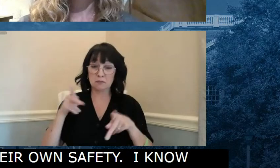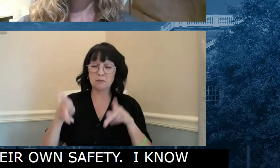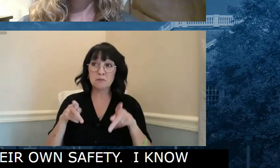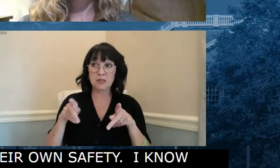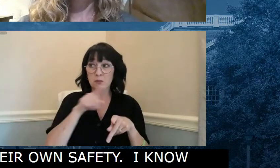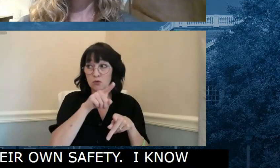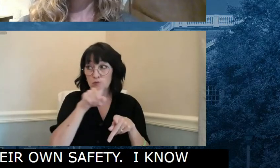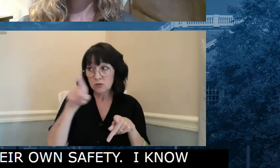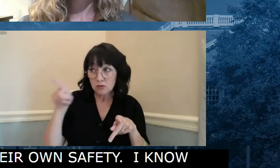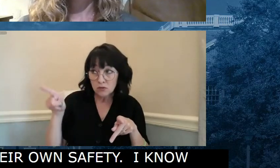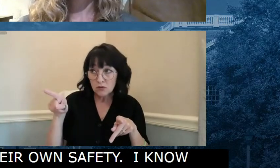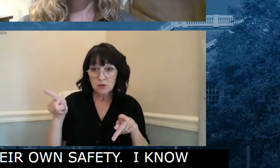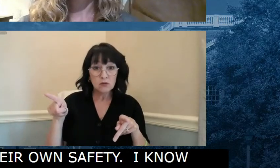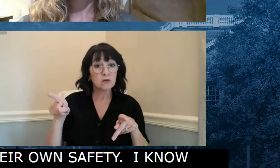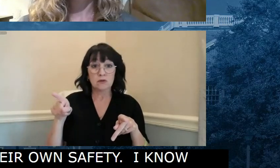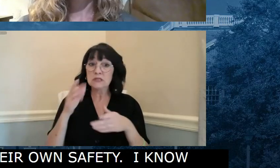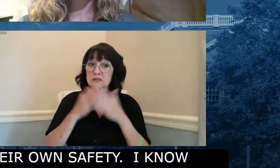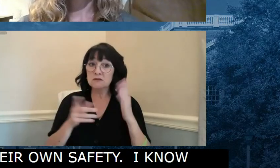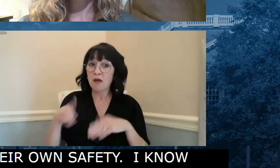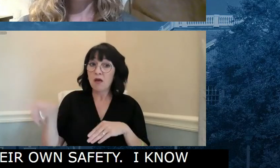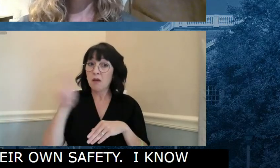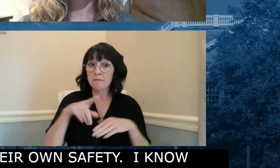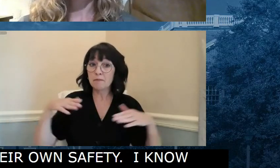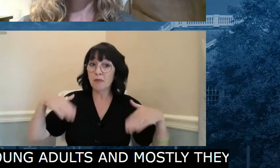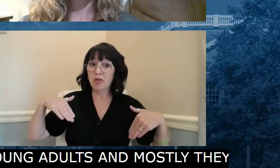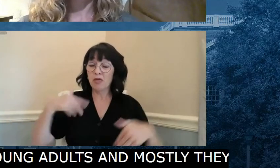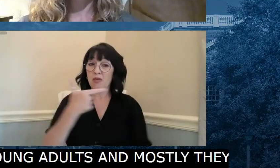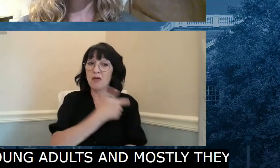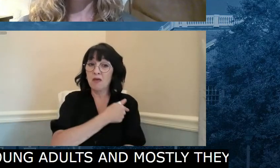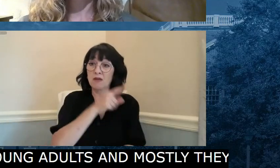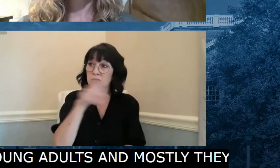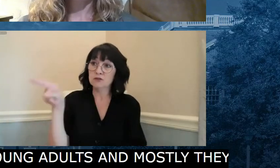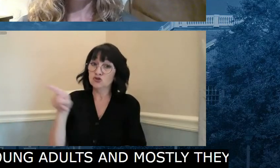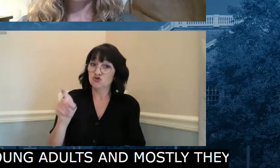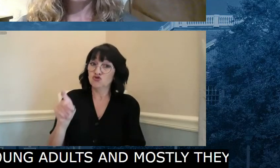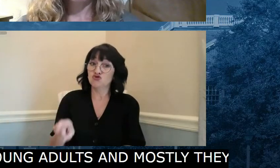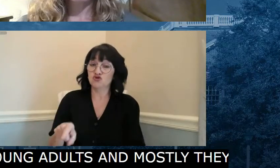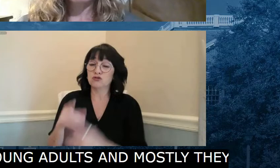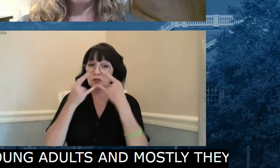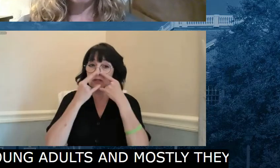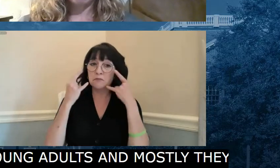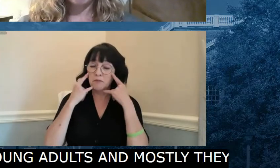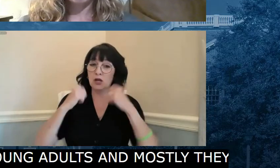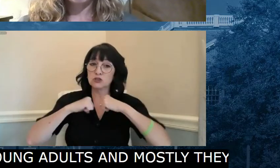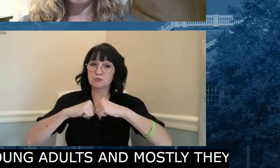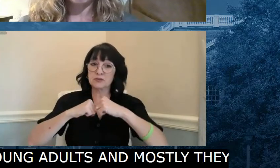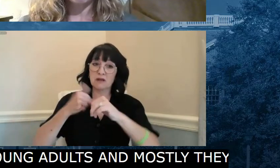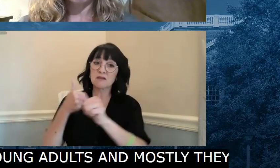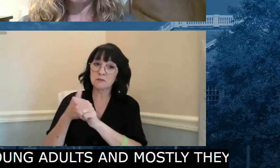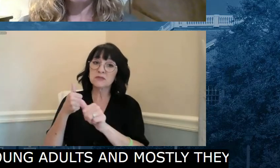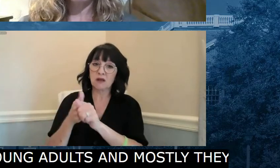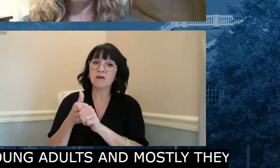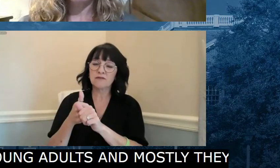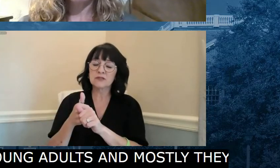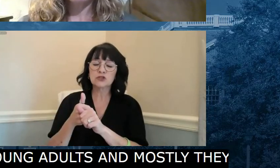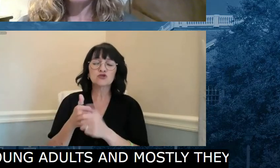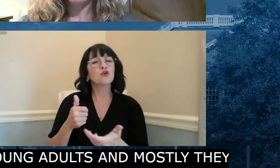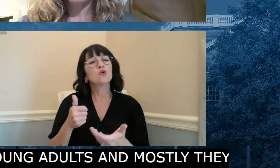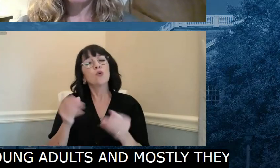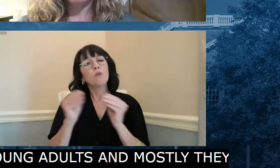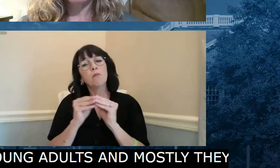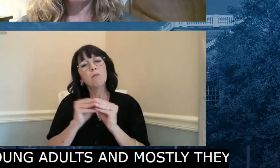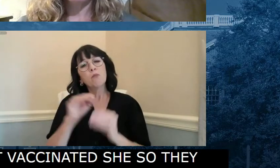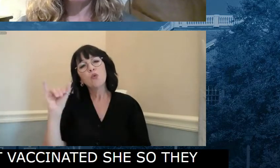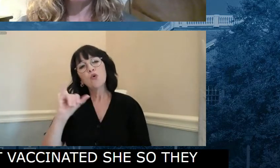folks are not vaccinated and they should be wearing a mask to protect themselves. So it's more of a recommendation,